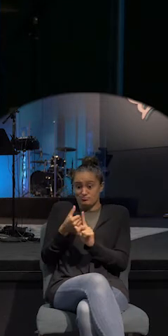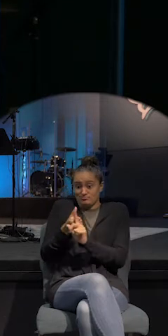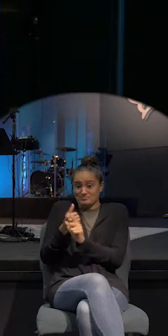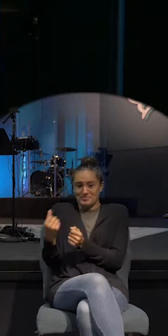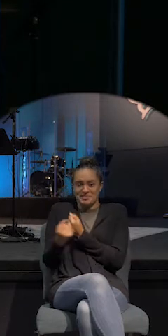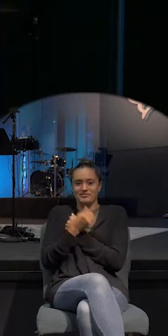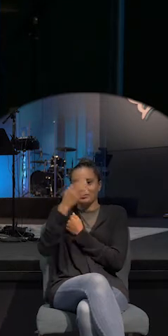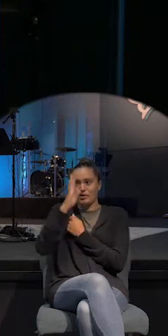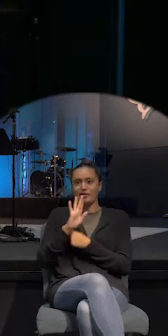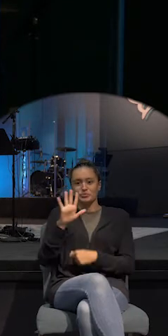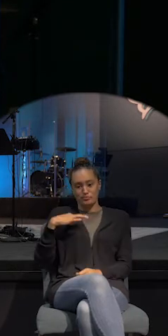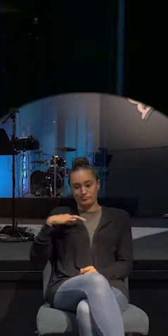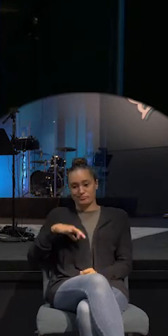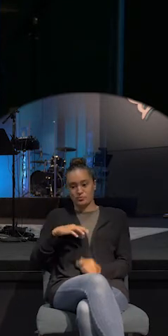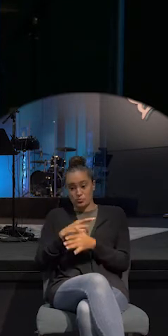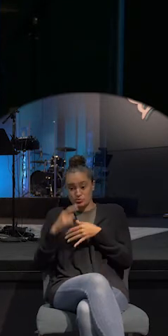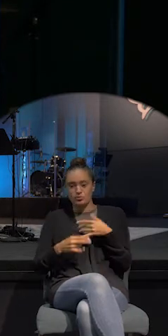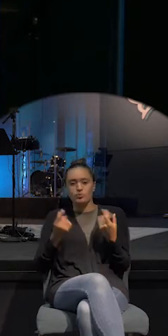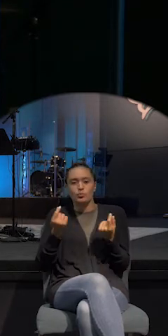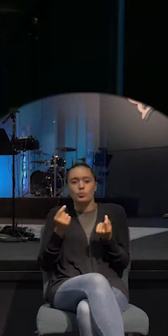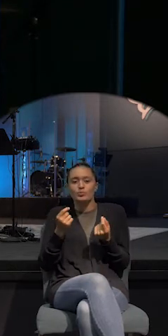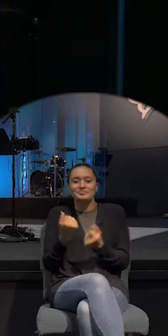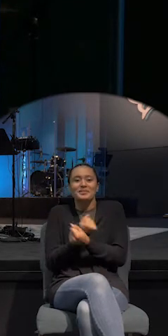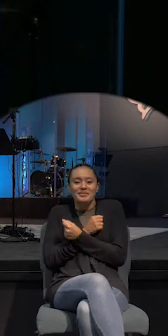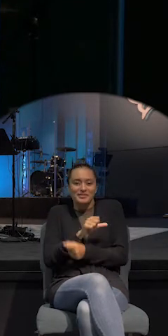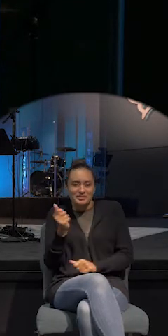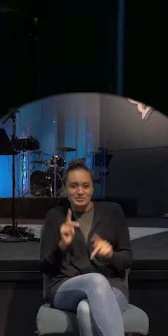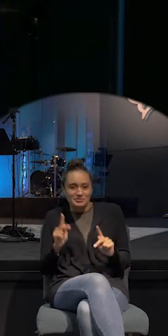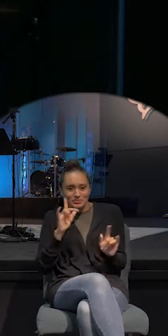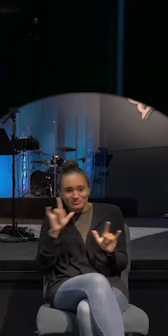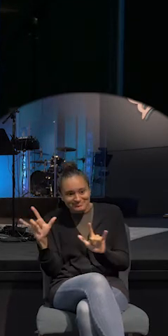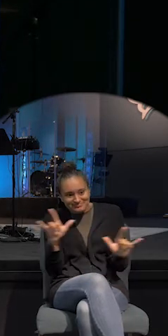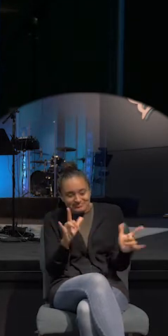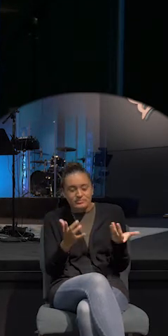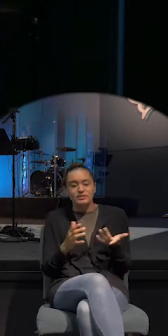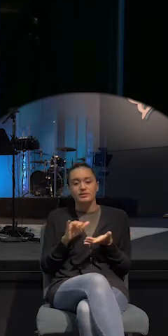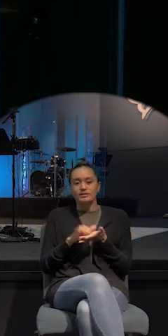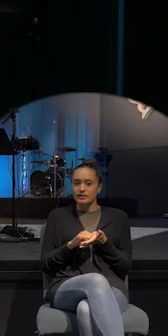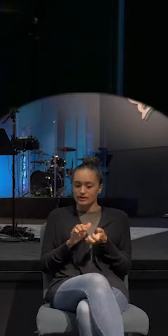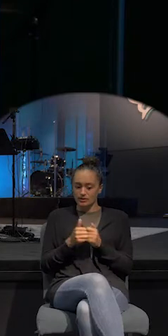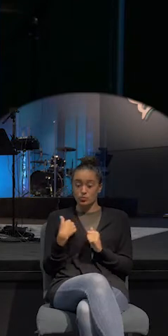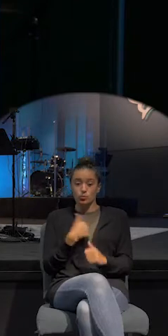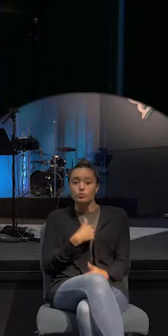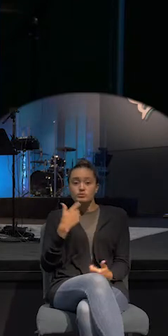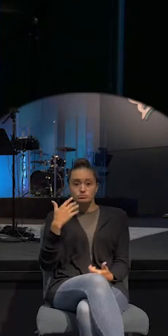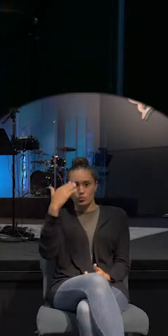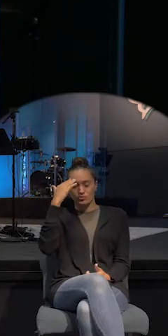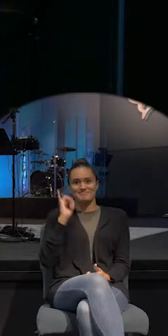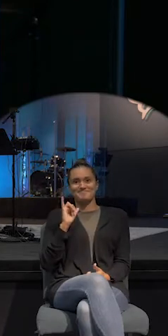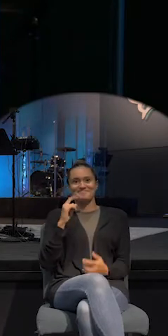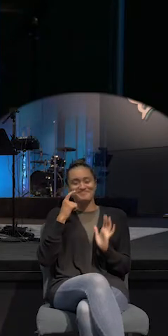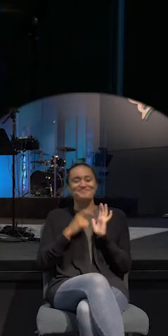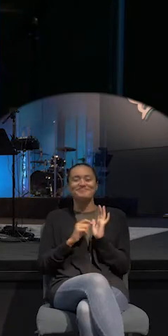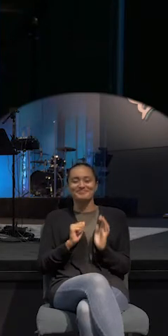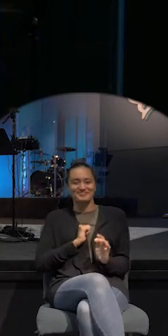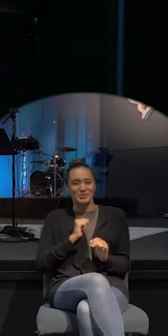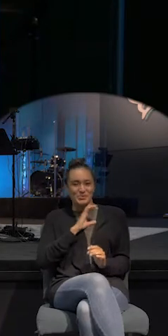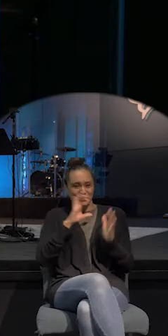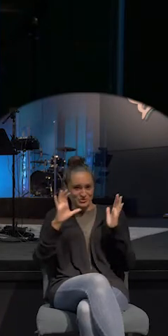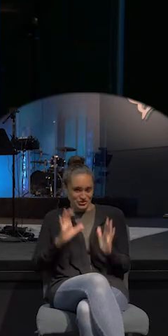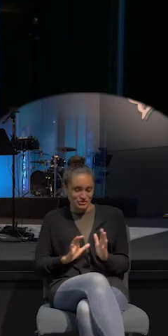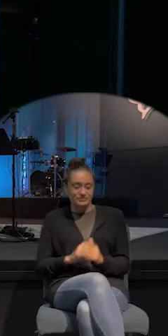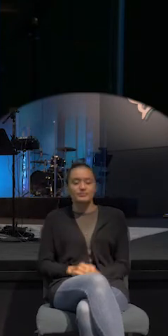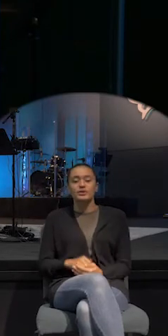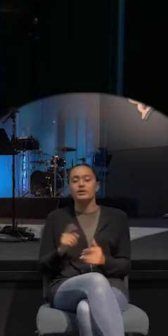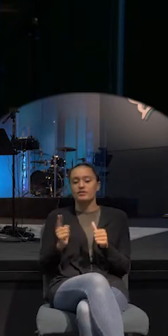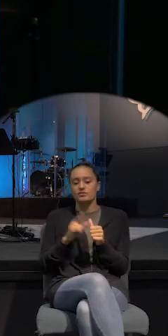fruit is going to be that you love other people. And that, by the way, is how we can know that we are Christians. In 1 John